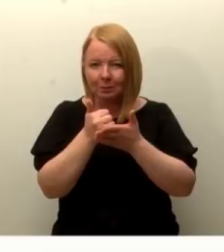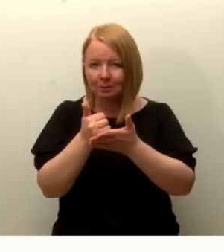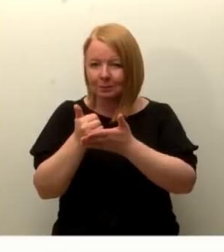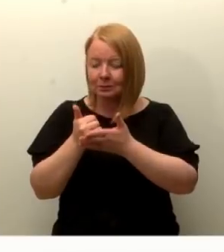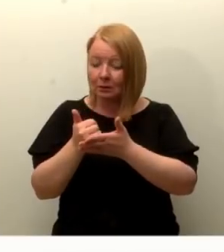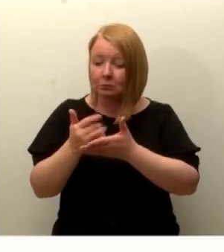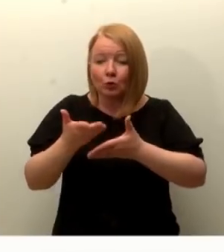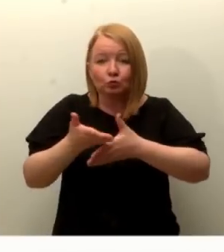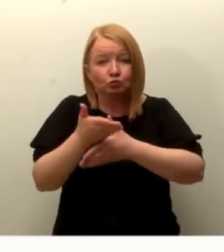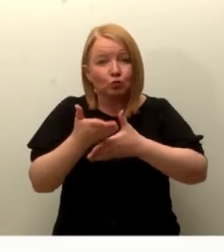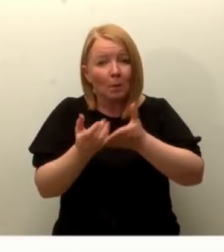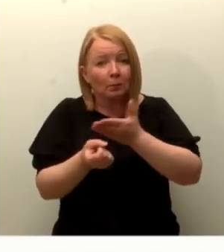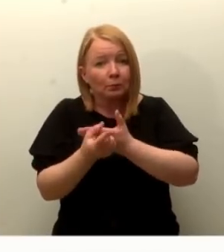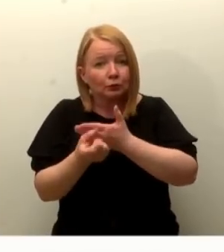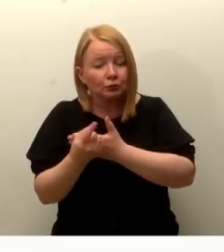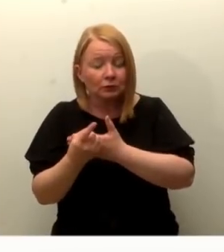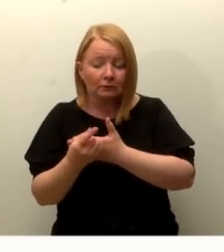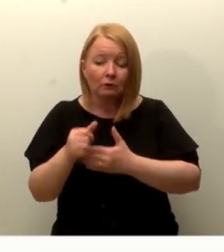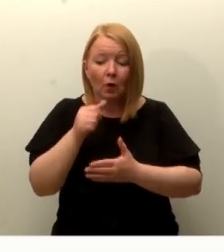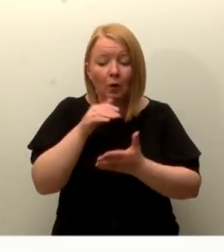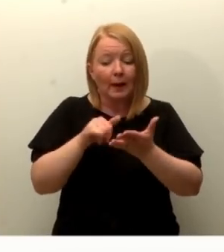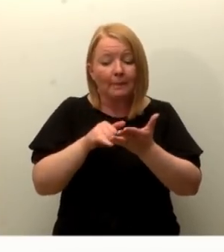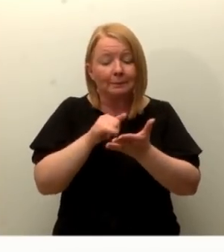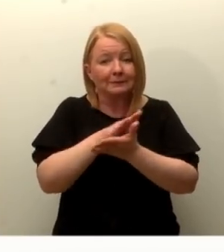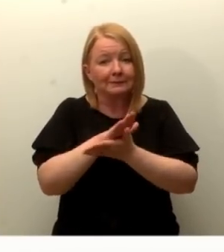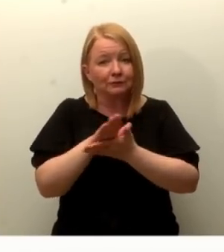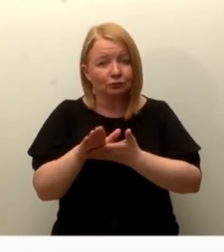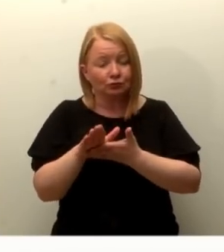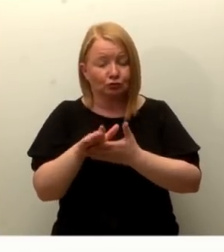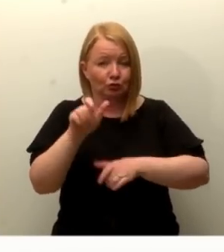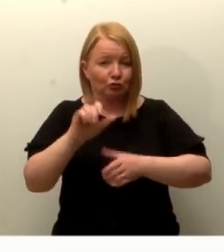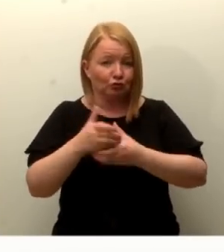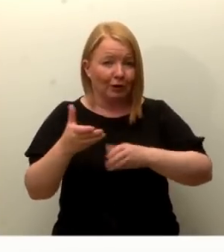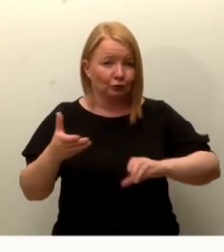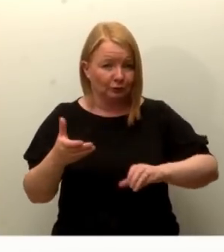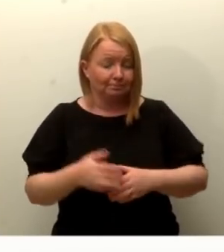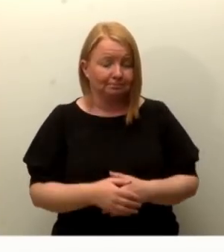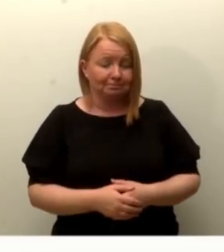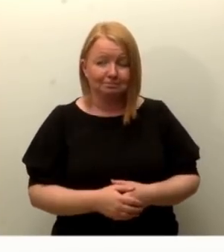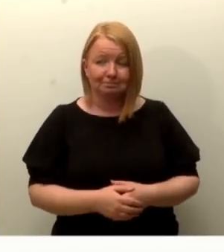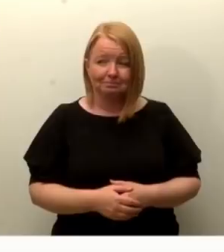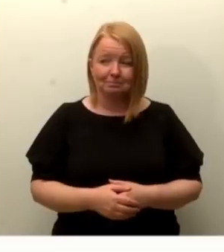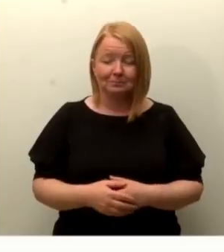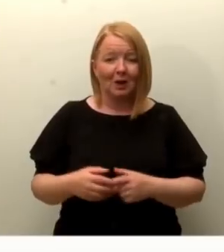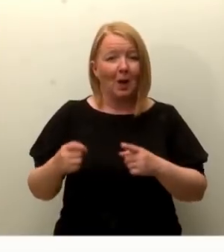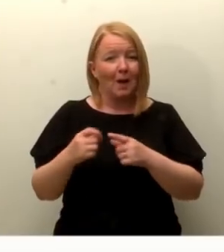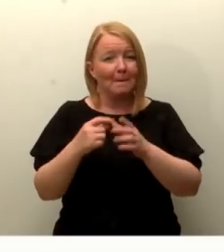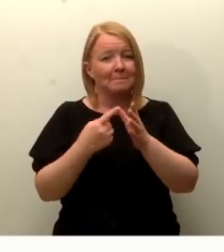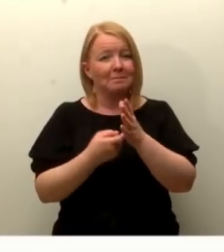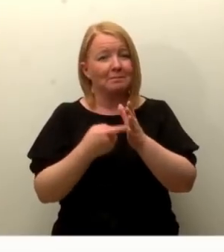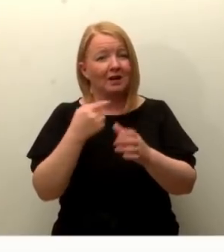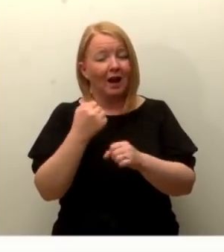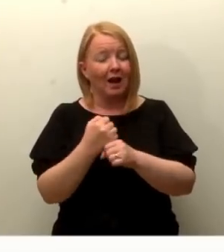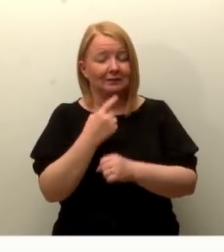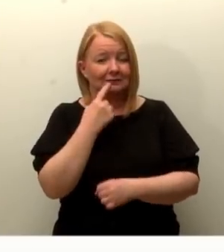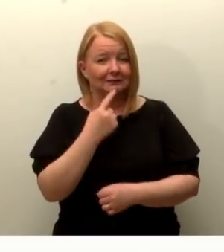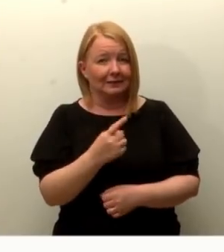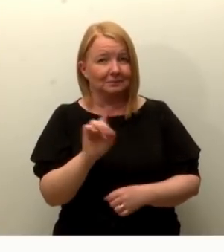job opportunities to our MCH graduates. Parag, in his own words, said,